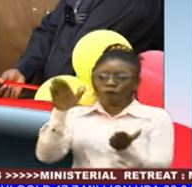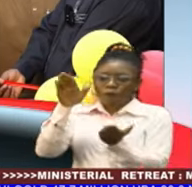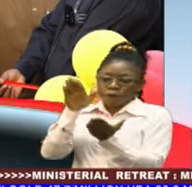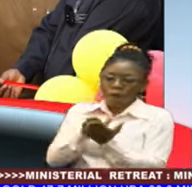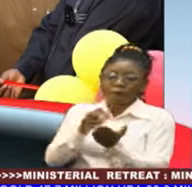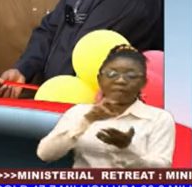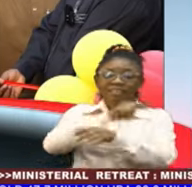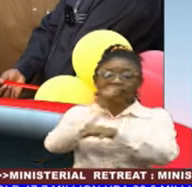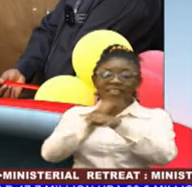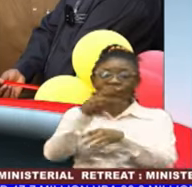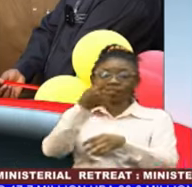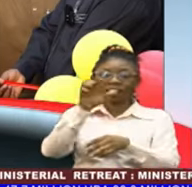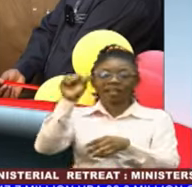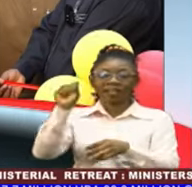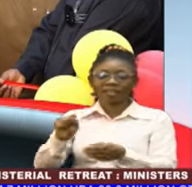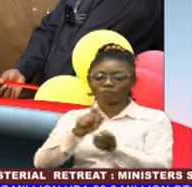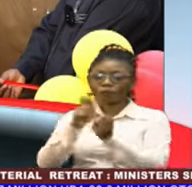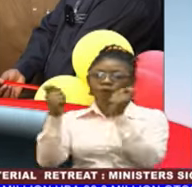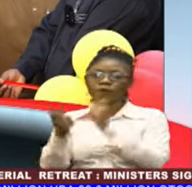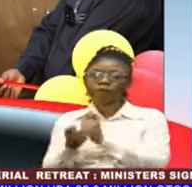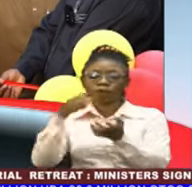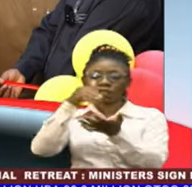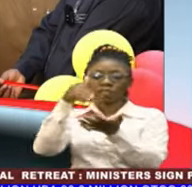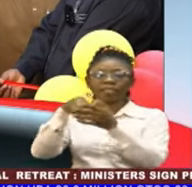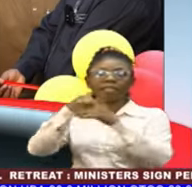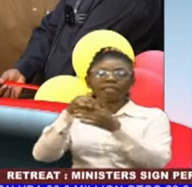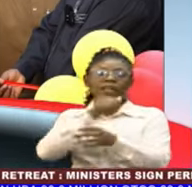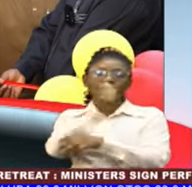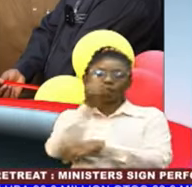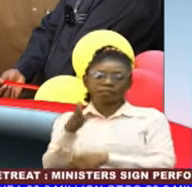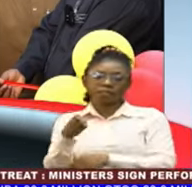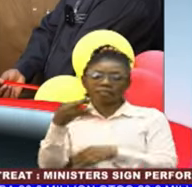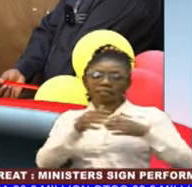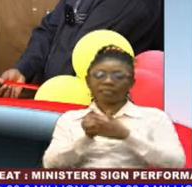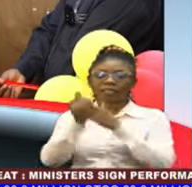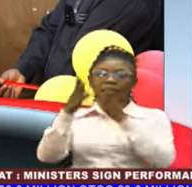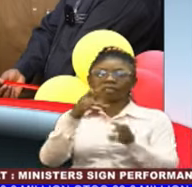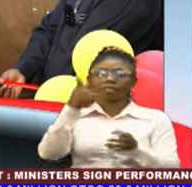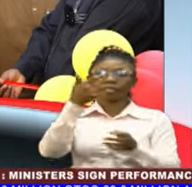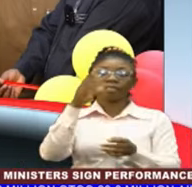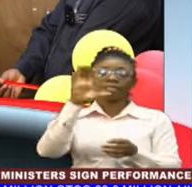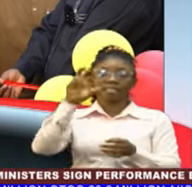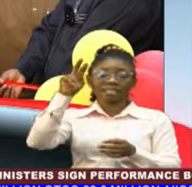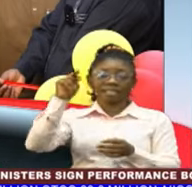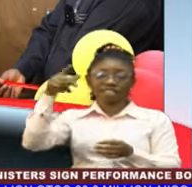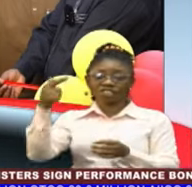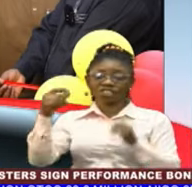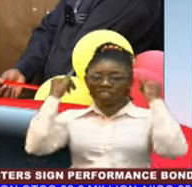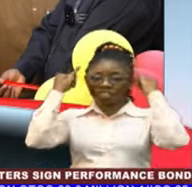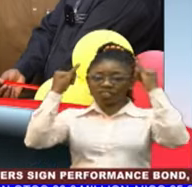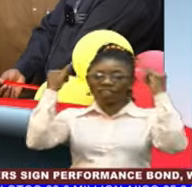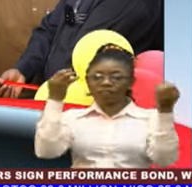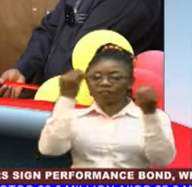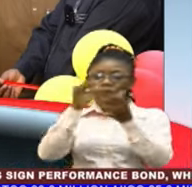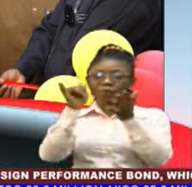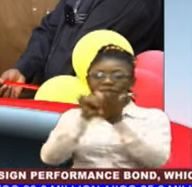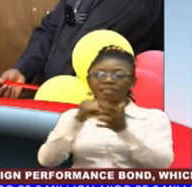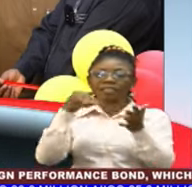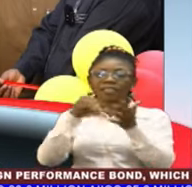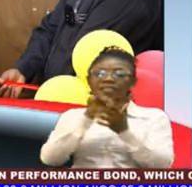gas conversion site in Abuja. The leadership of the presidential CNG initiative reiterates that it is